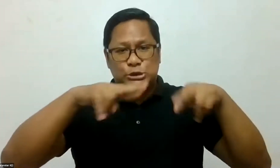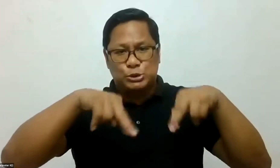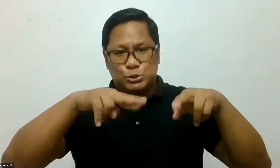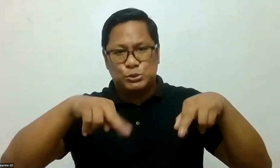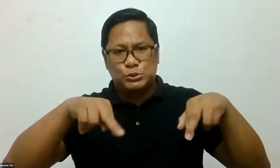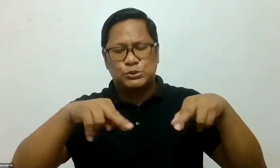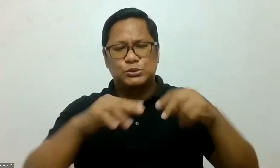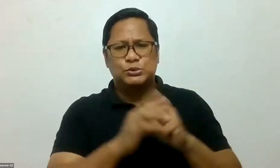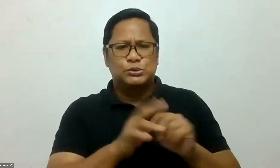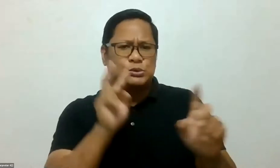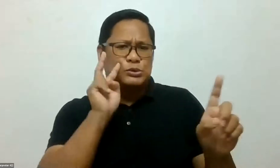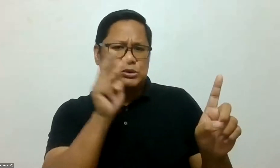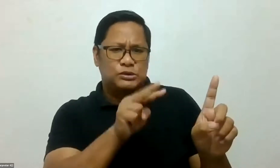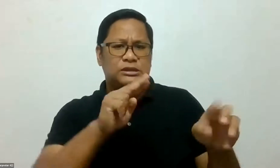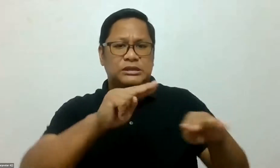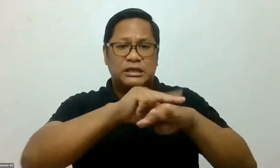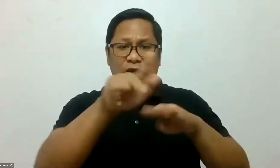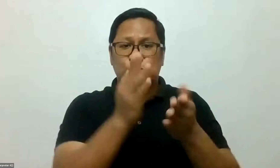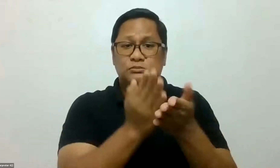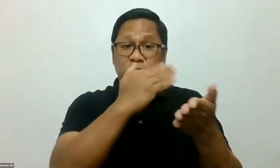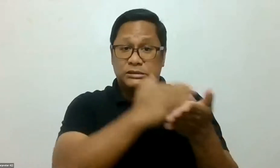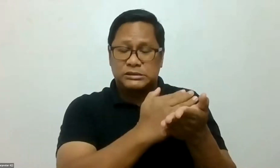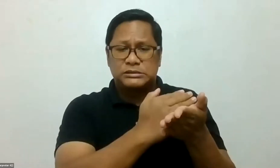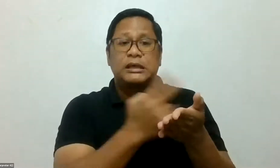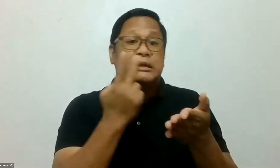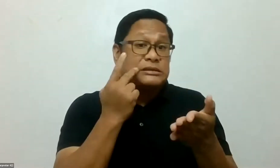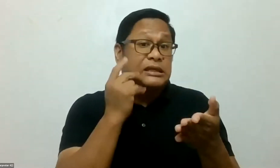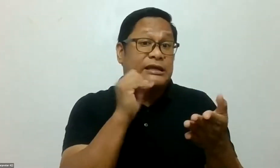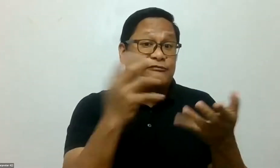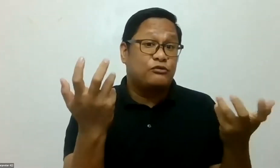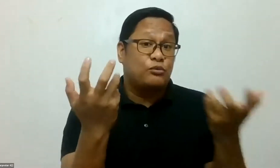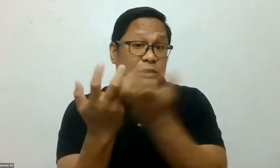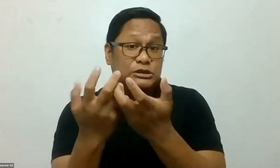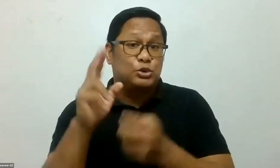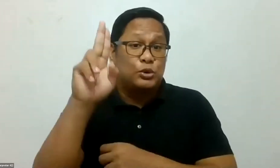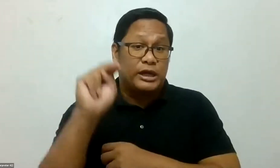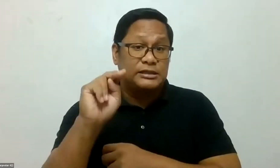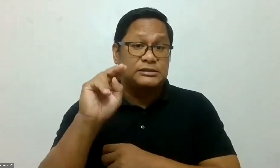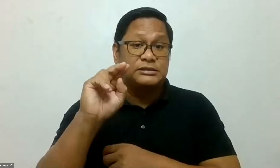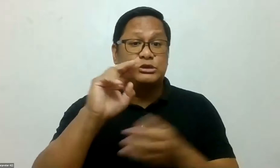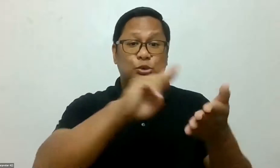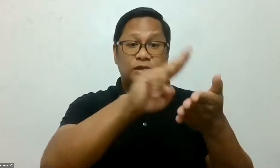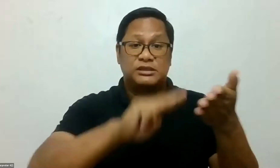to look at national budget and see its compliance to the UN CRPD.